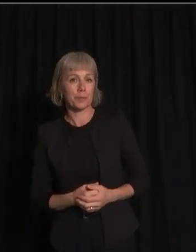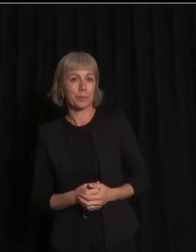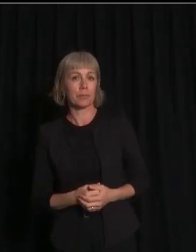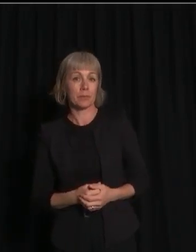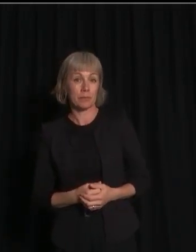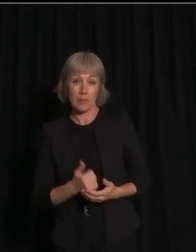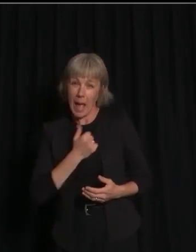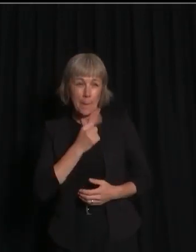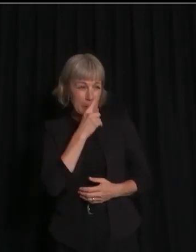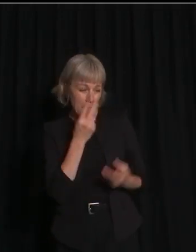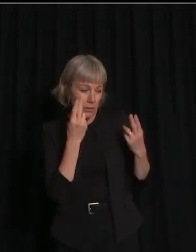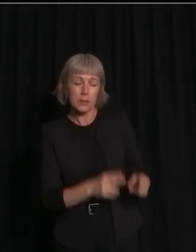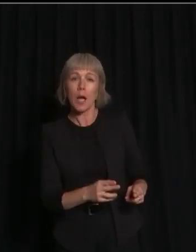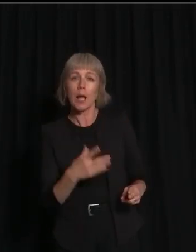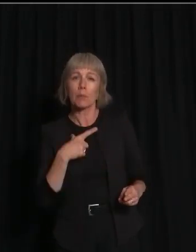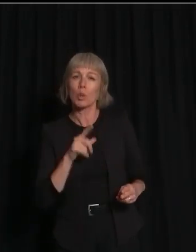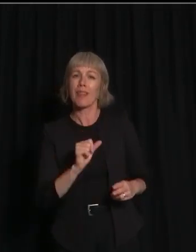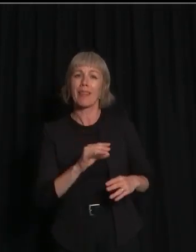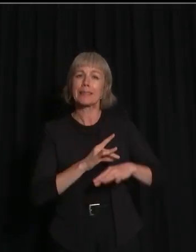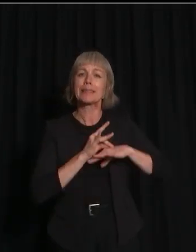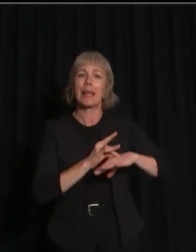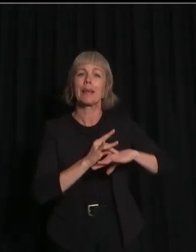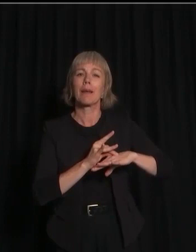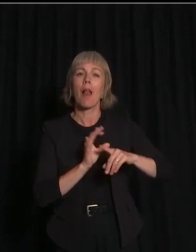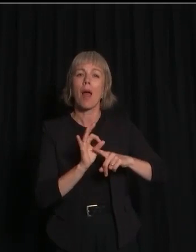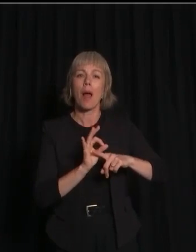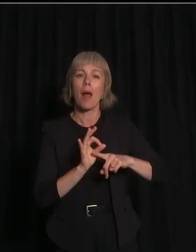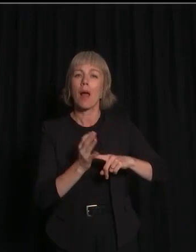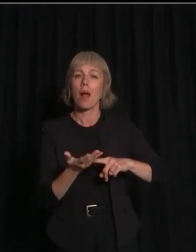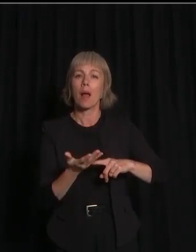people are dying over their skin colour. And that's, yeah.